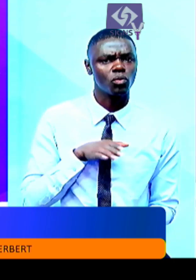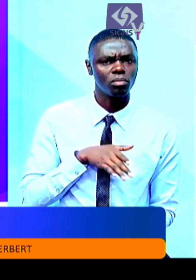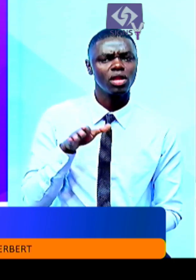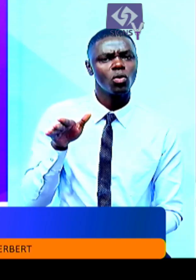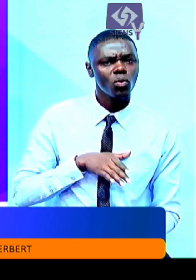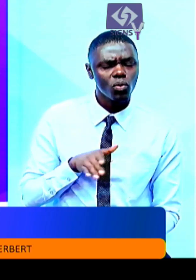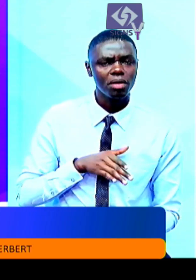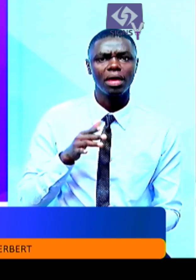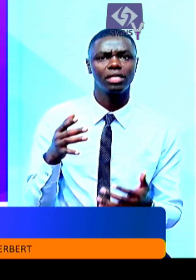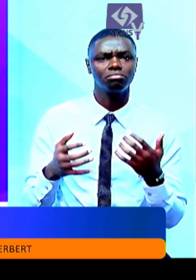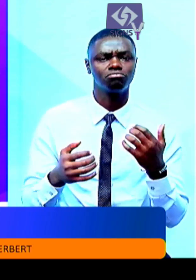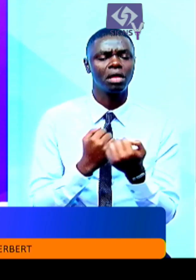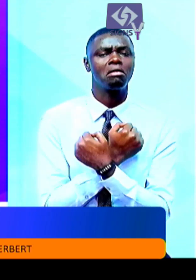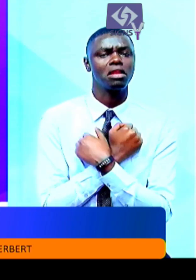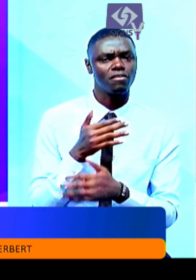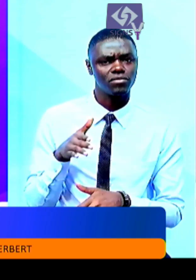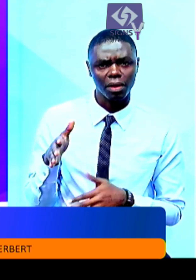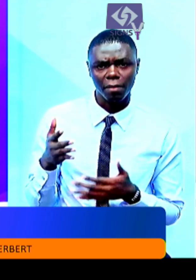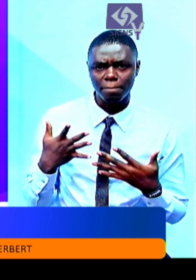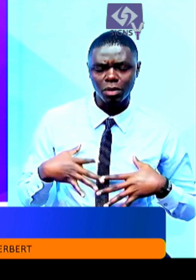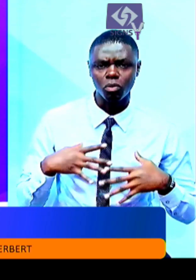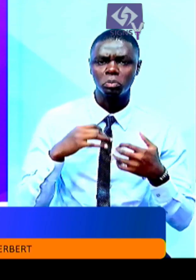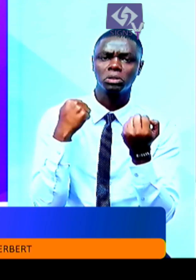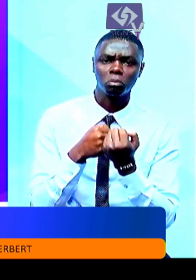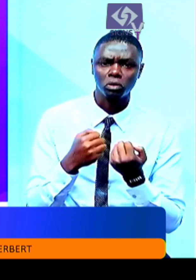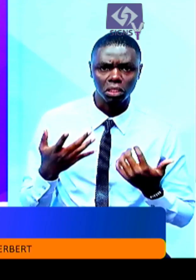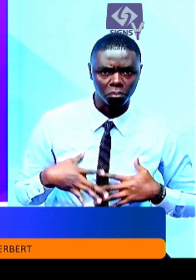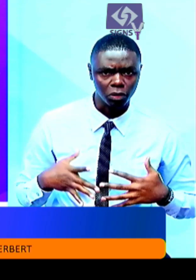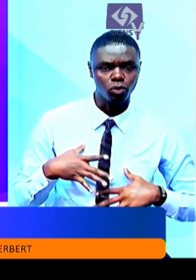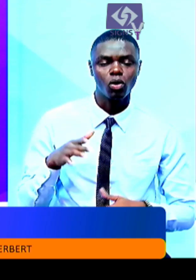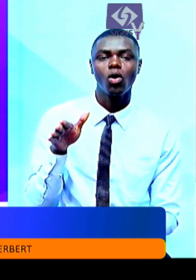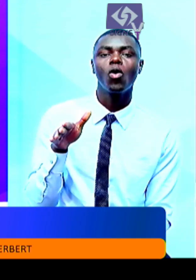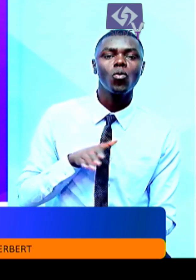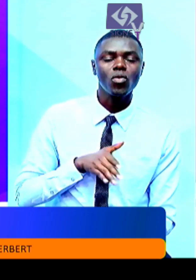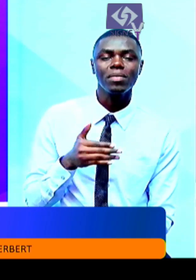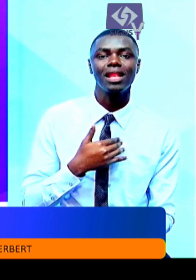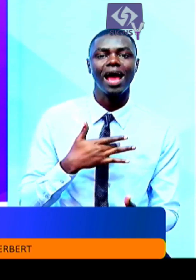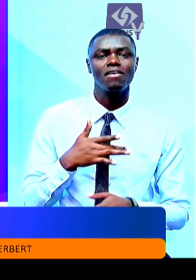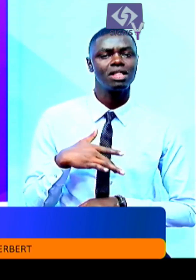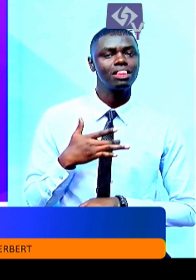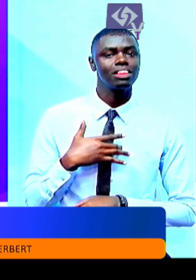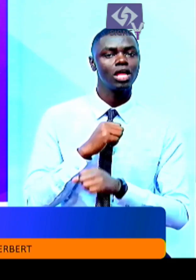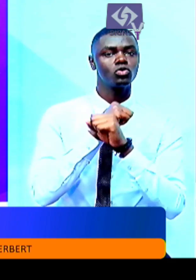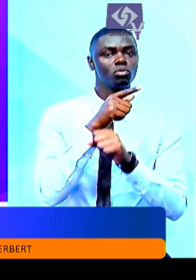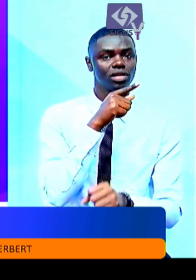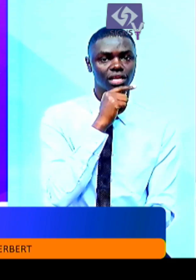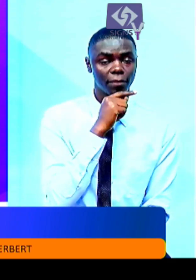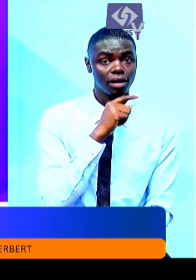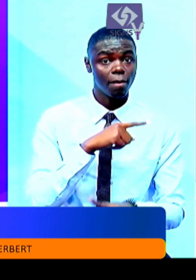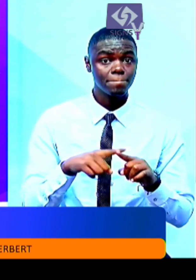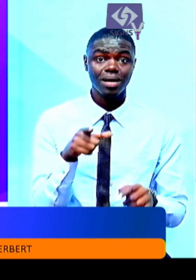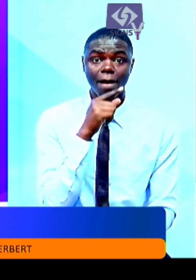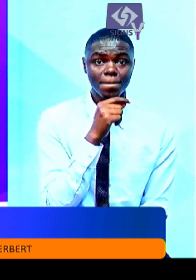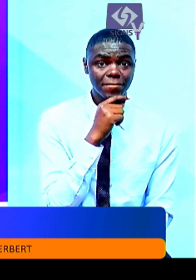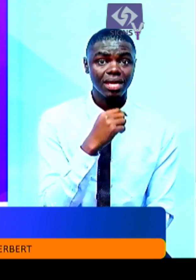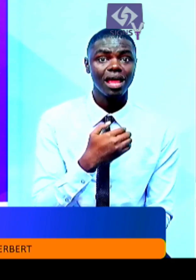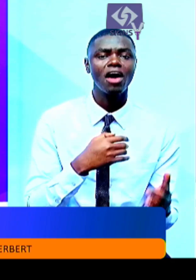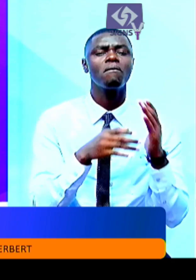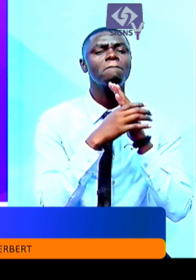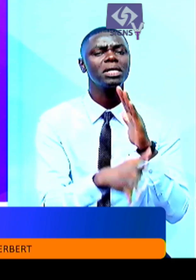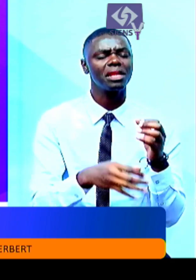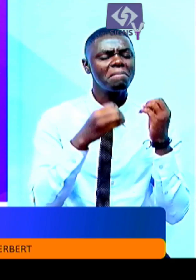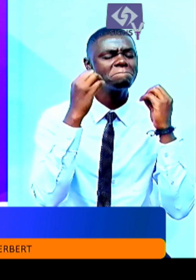very loving people. Women are very supporting people. Women have instincts even to protect a man. But men have betrayed so